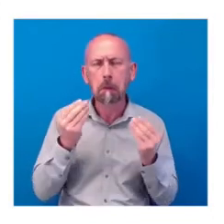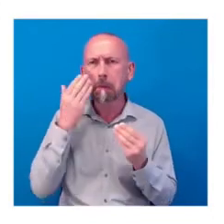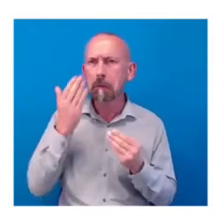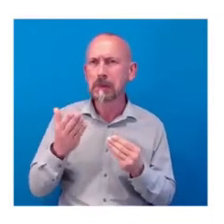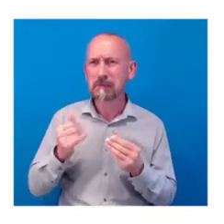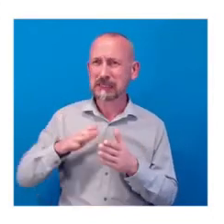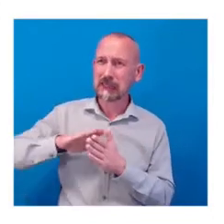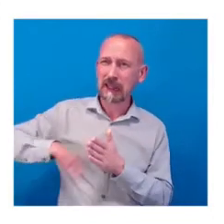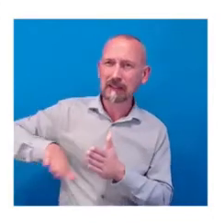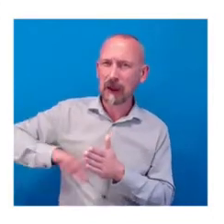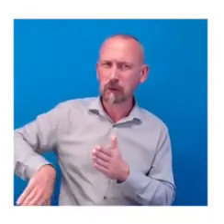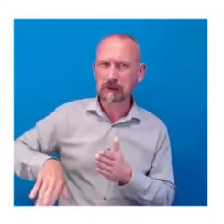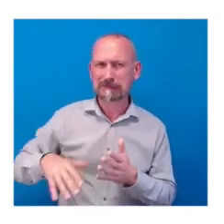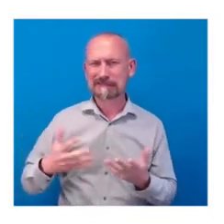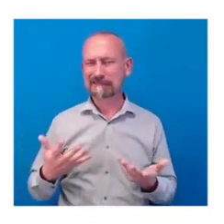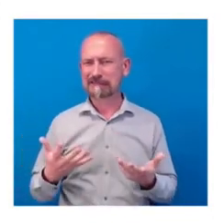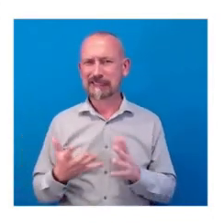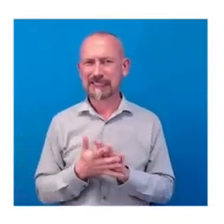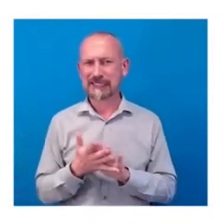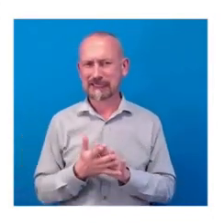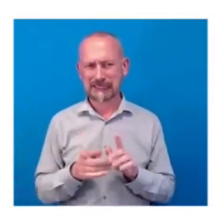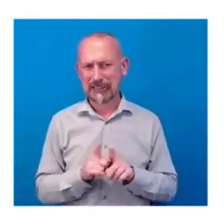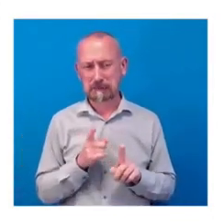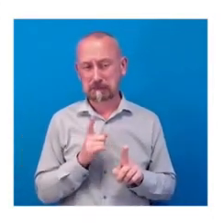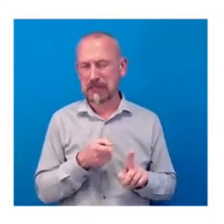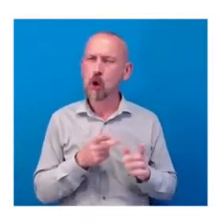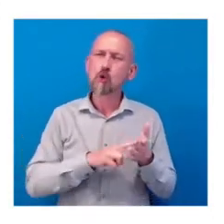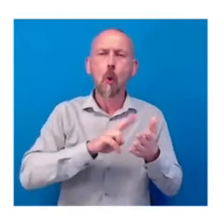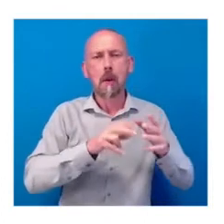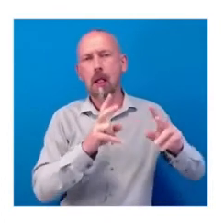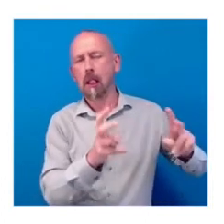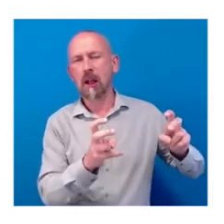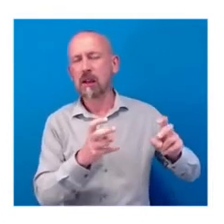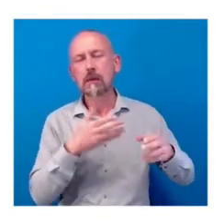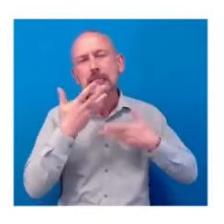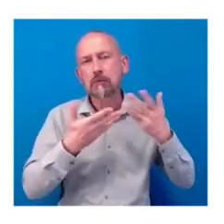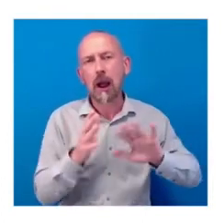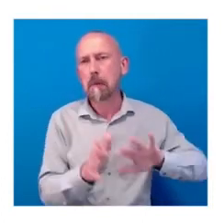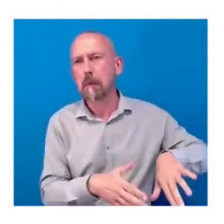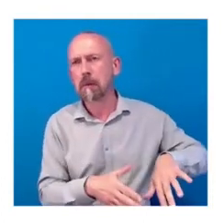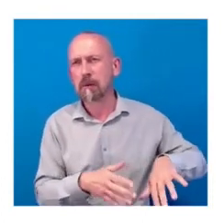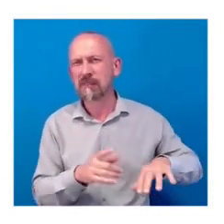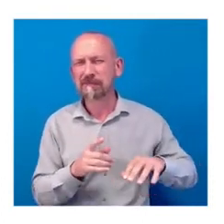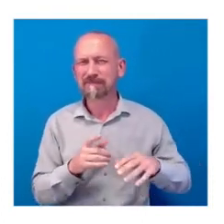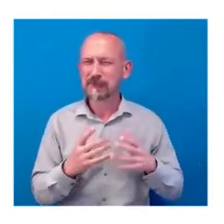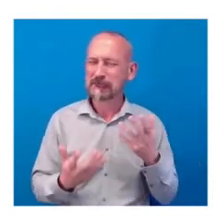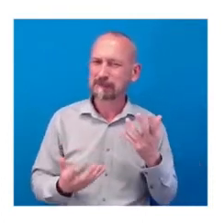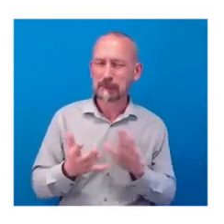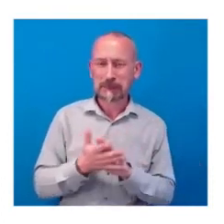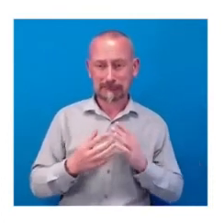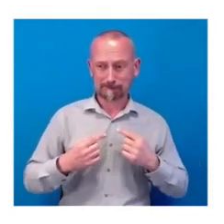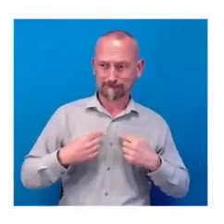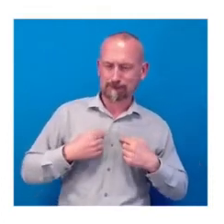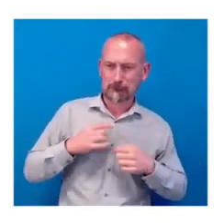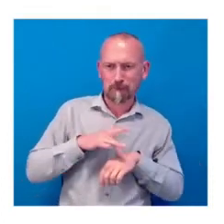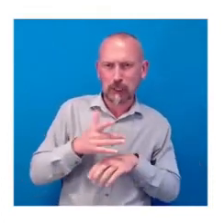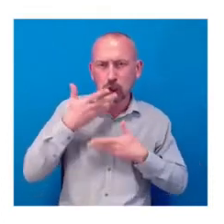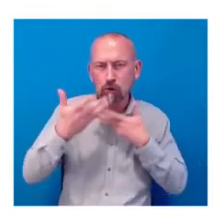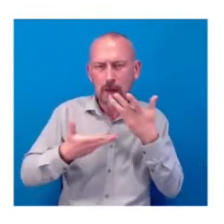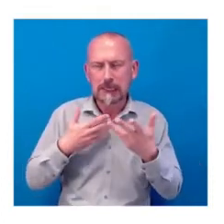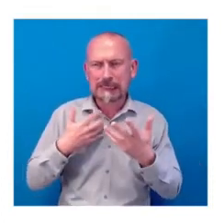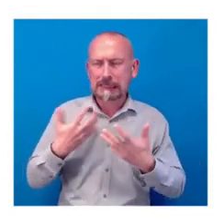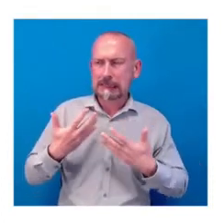implicit norm or something like that. And in practice, you know, many describers have found themselves actually avoiding describing race